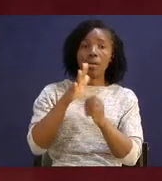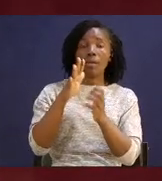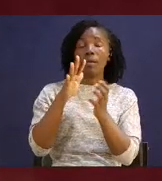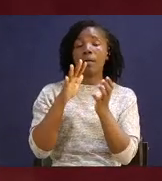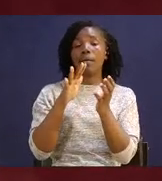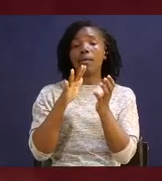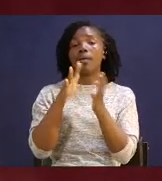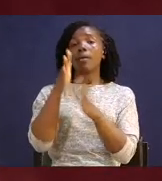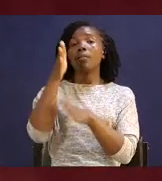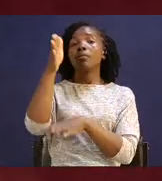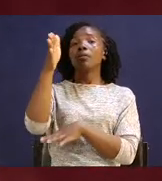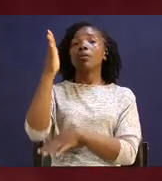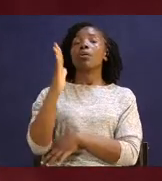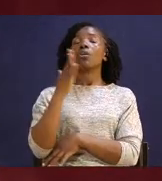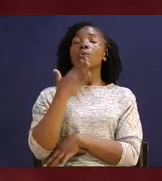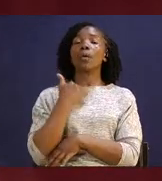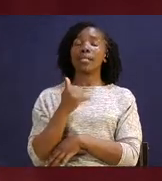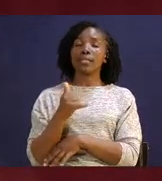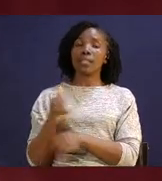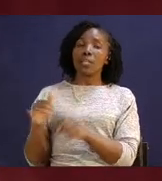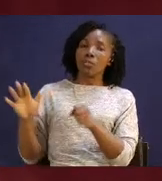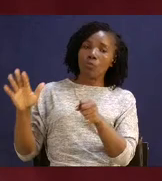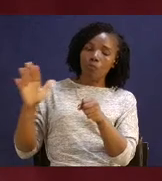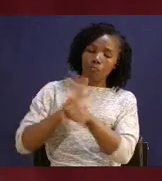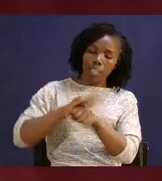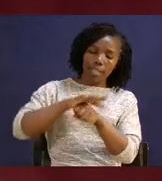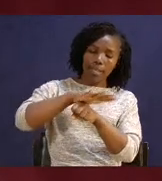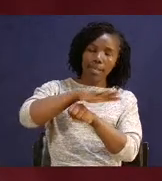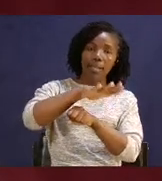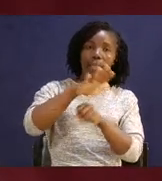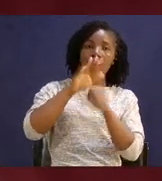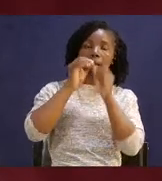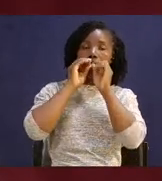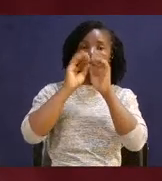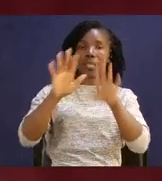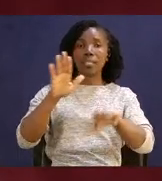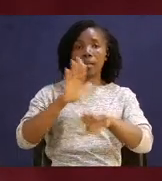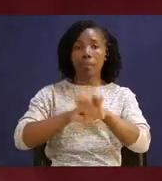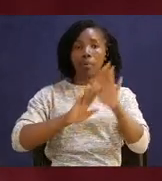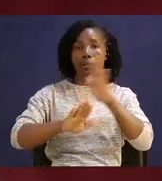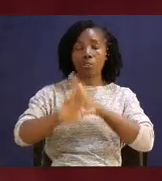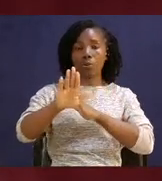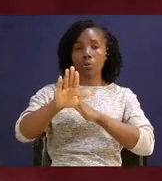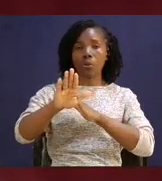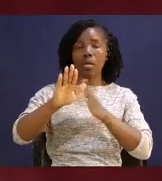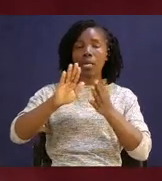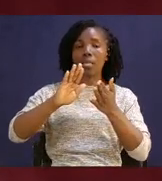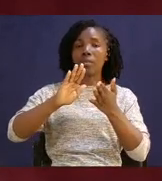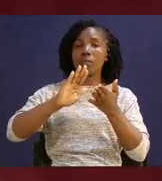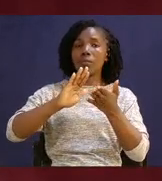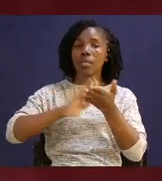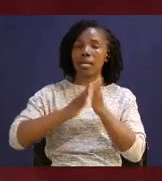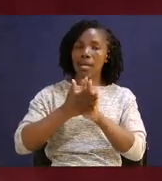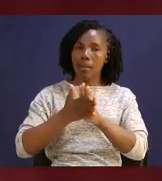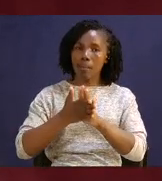overflow his blessing upon you so that you have more than enough. Are we together?